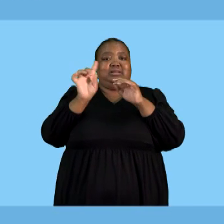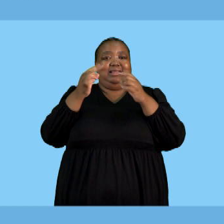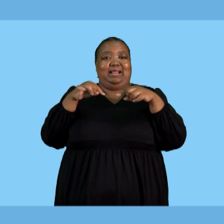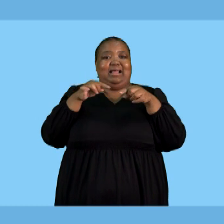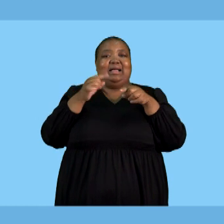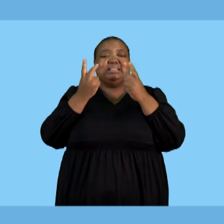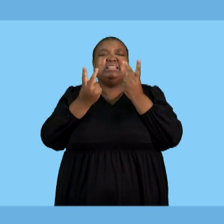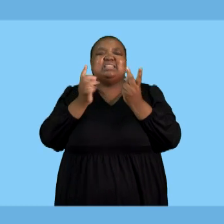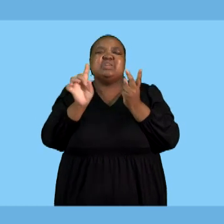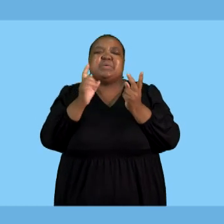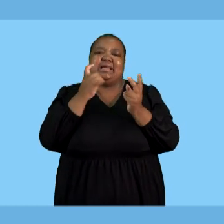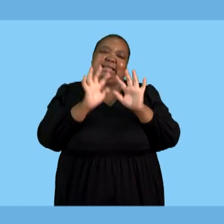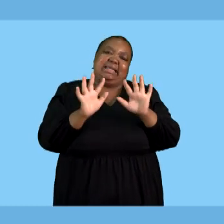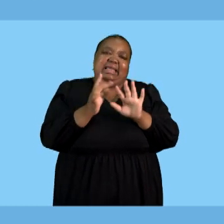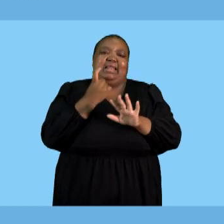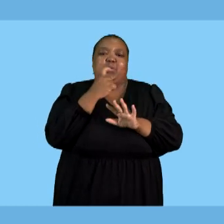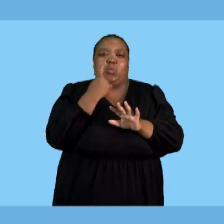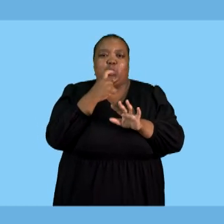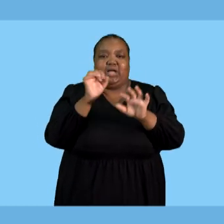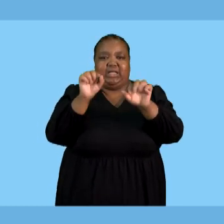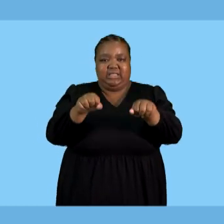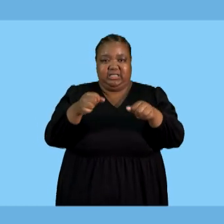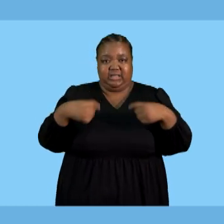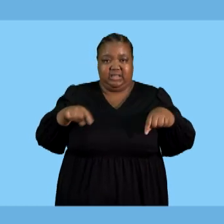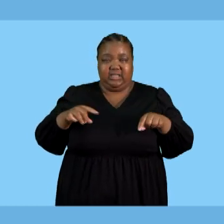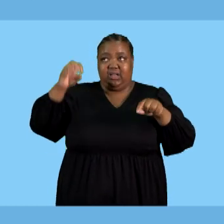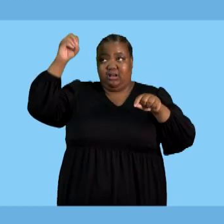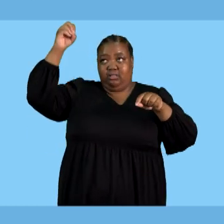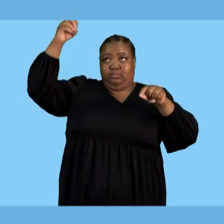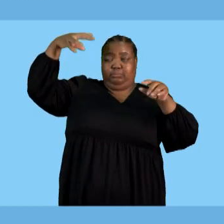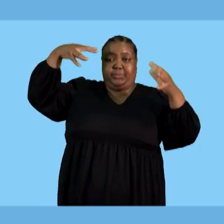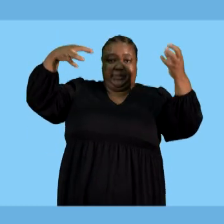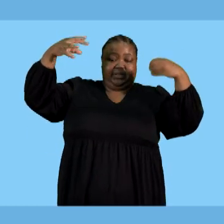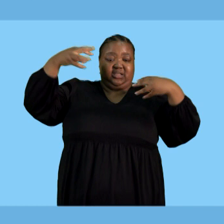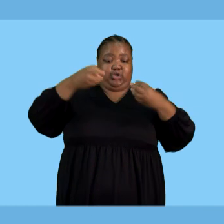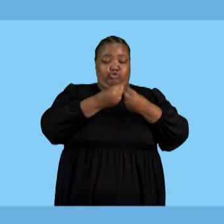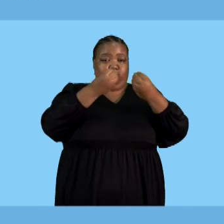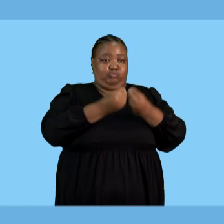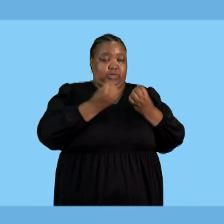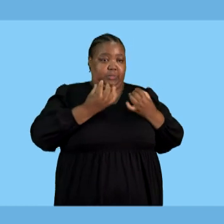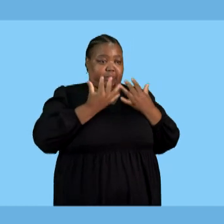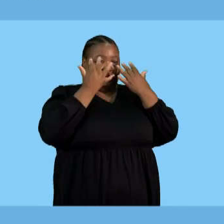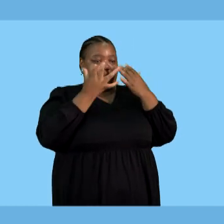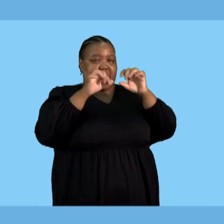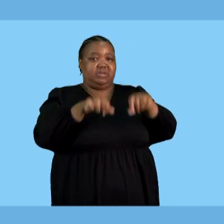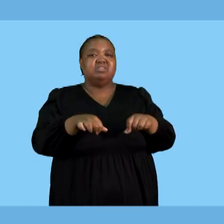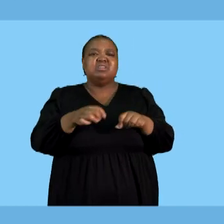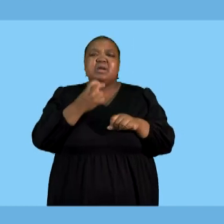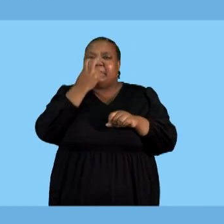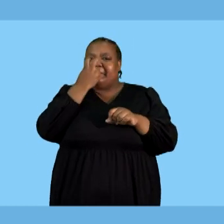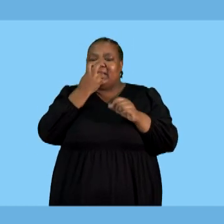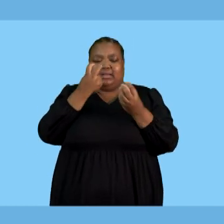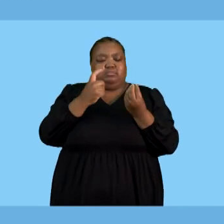eyes, we're perceiving white, because we're perceiving their color, or rather the light coming from the luminous object.